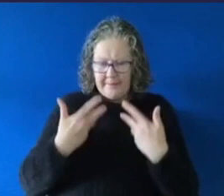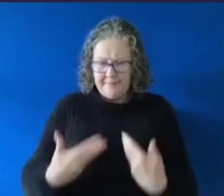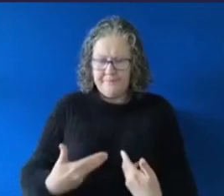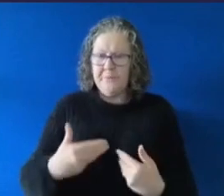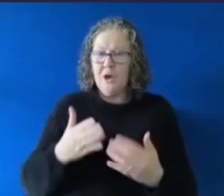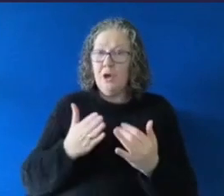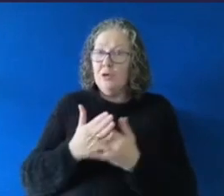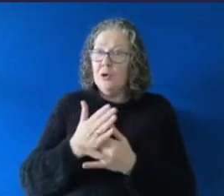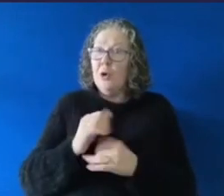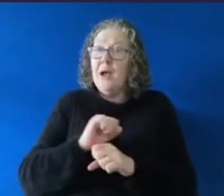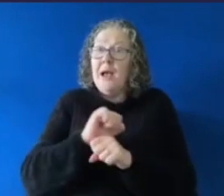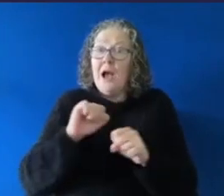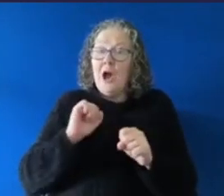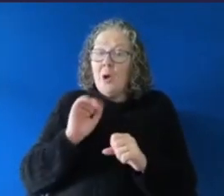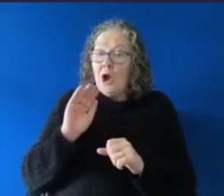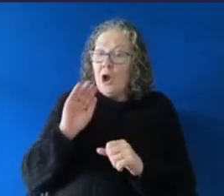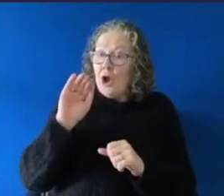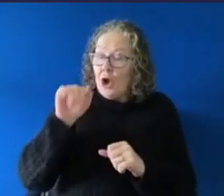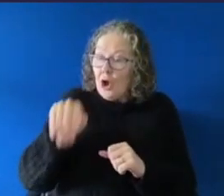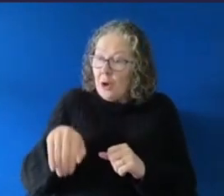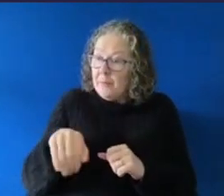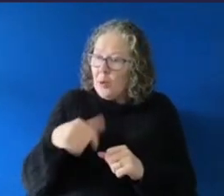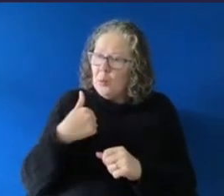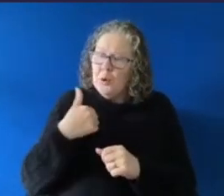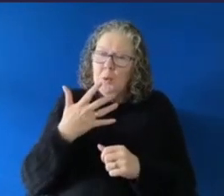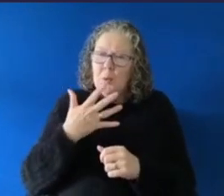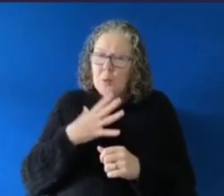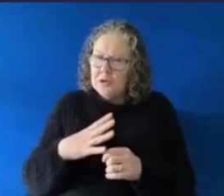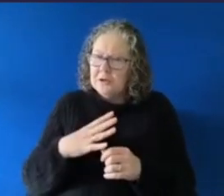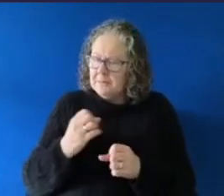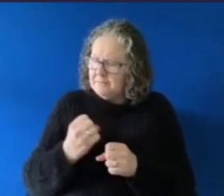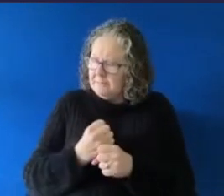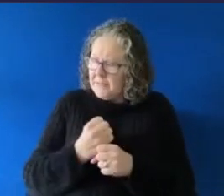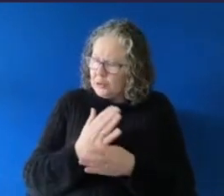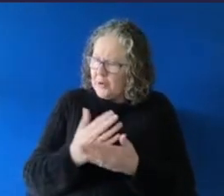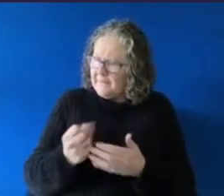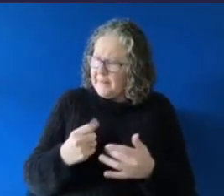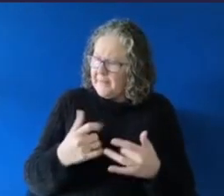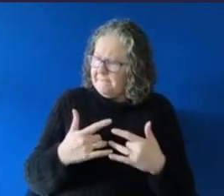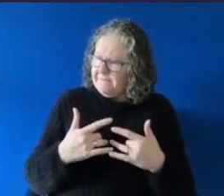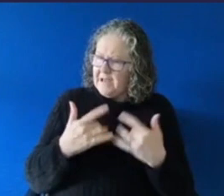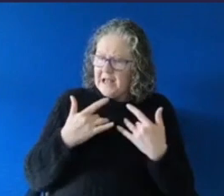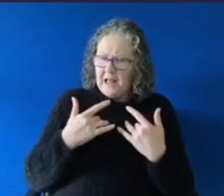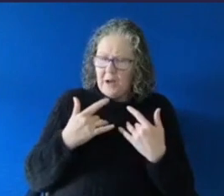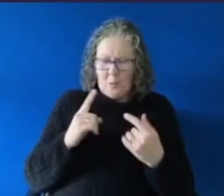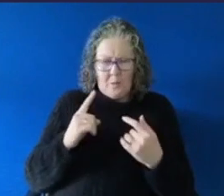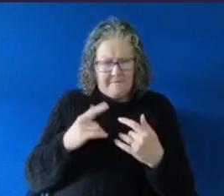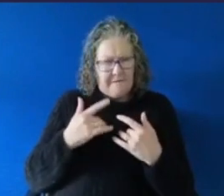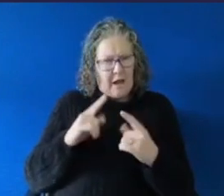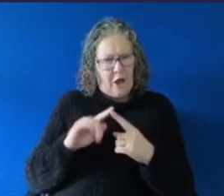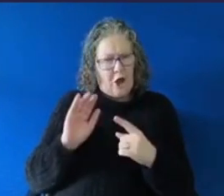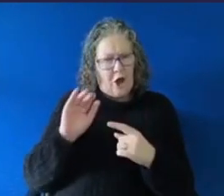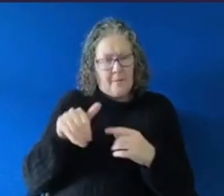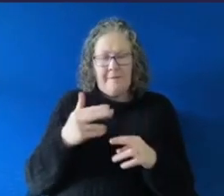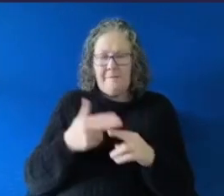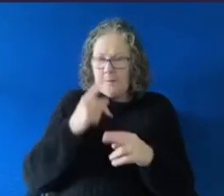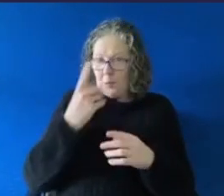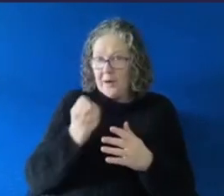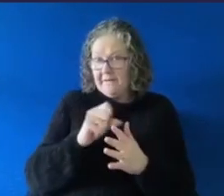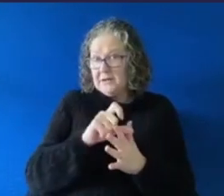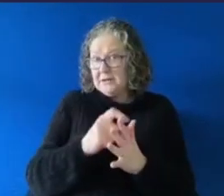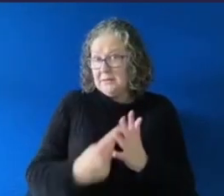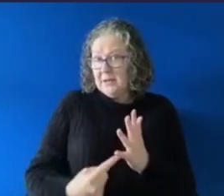of home and its possibilities, we want to bring this feeling, the sense of home to the lives of people with disabilities that we love.